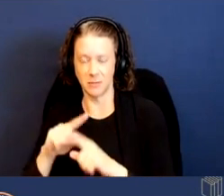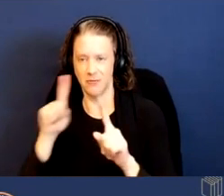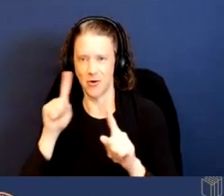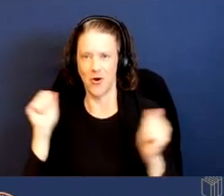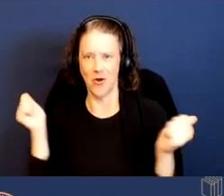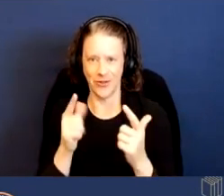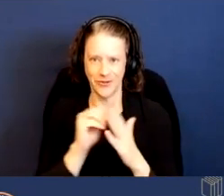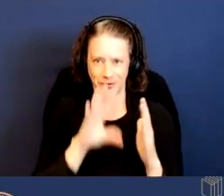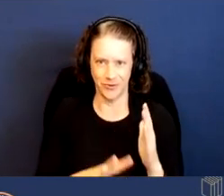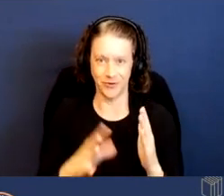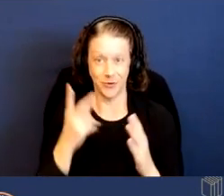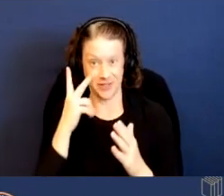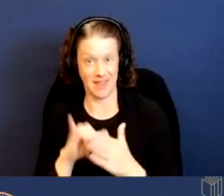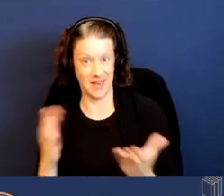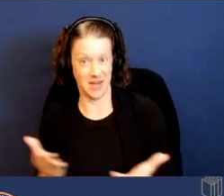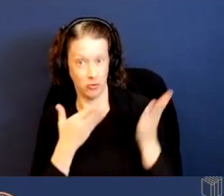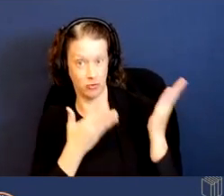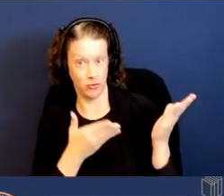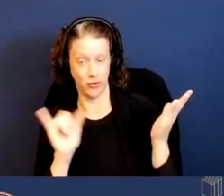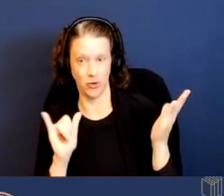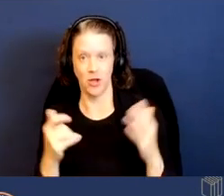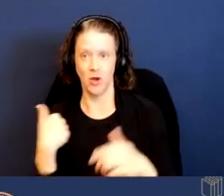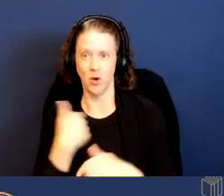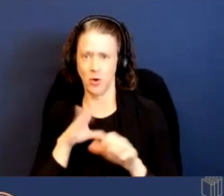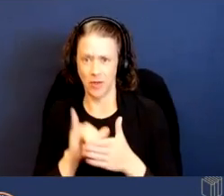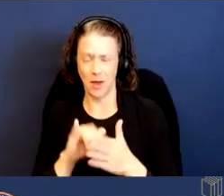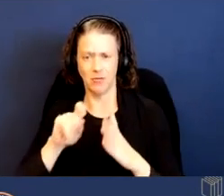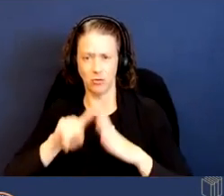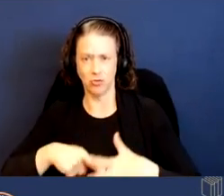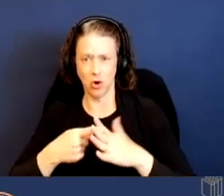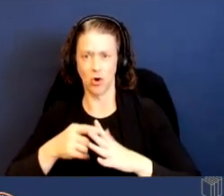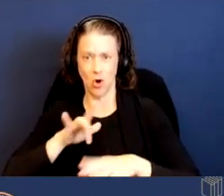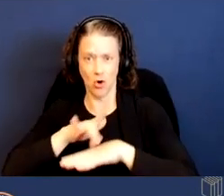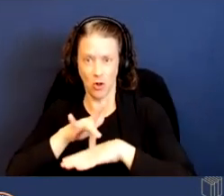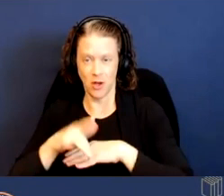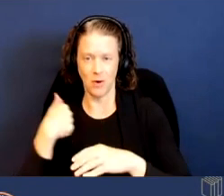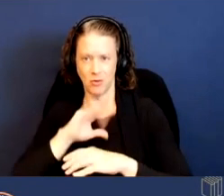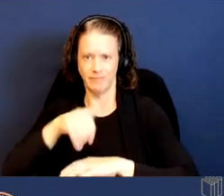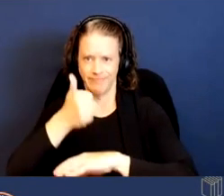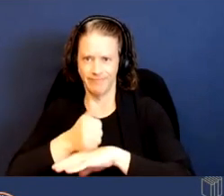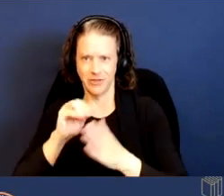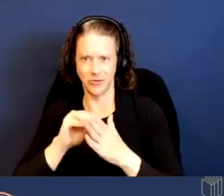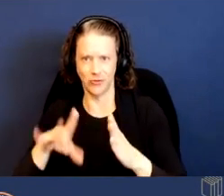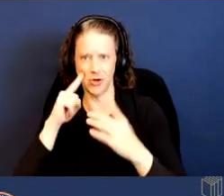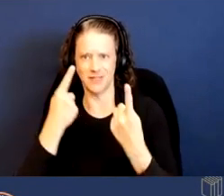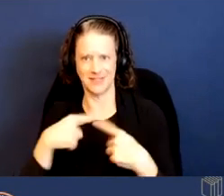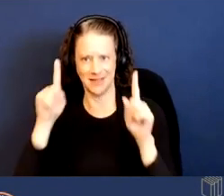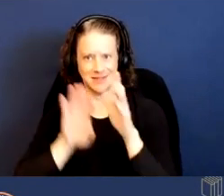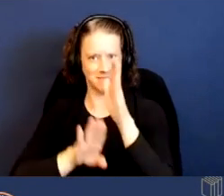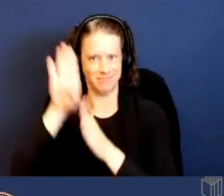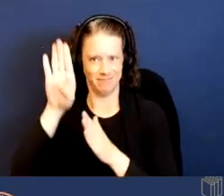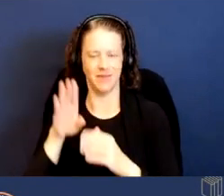too. If we're going to do that, we need to start early, right? We need to set students on the right trajectory, on the right path. And so this money